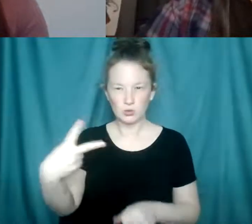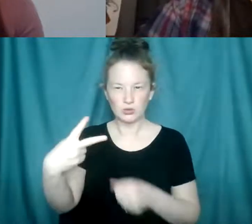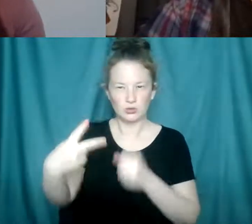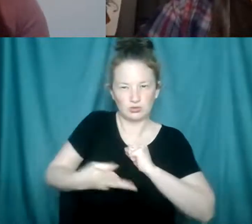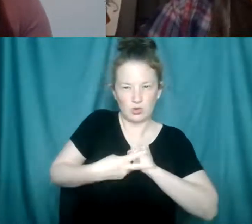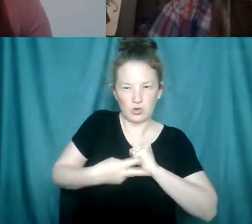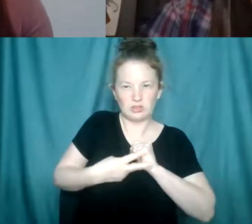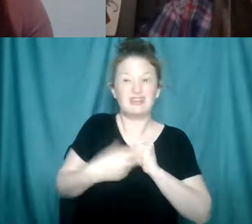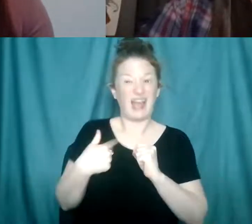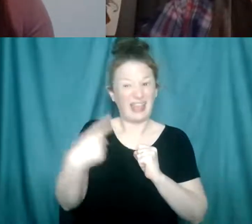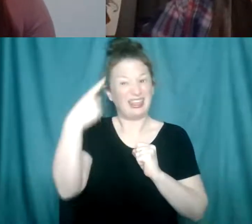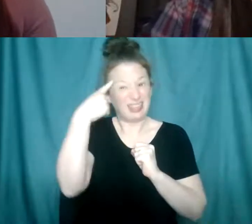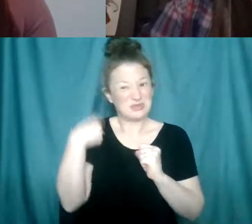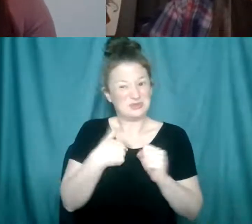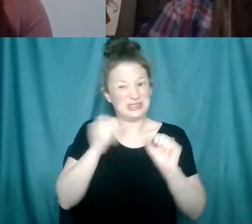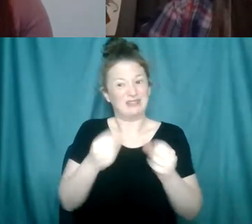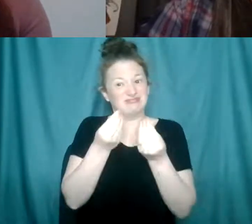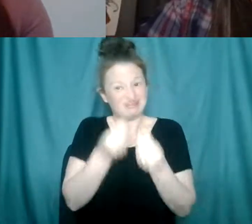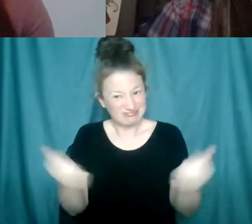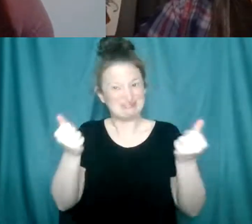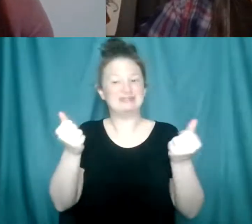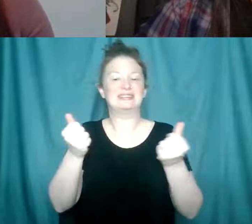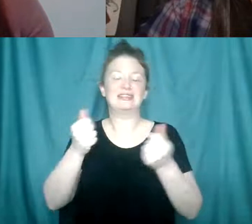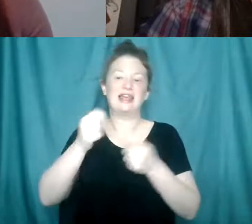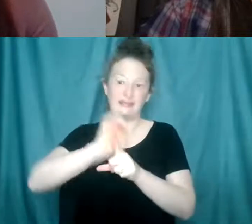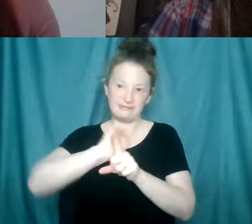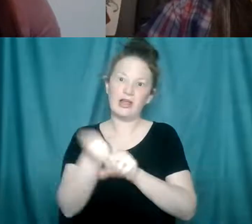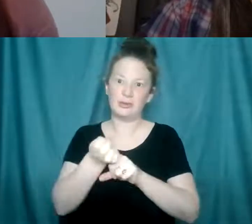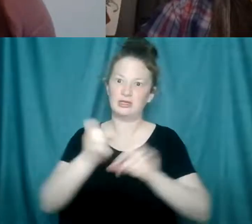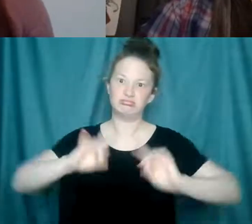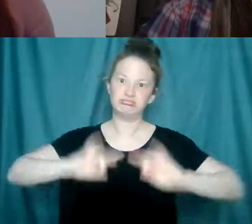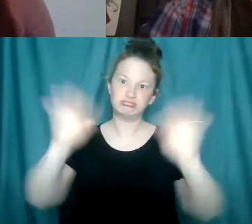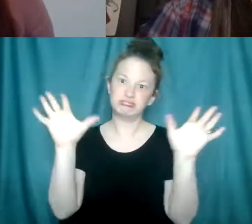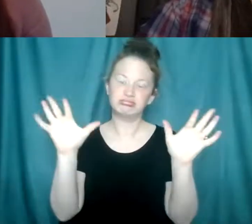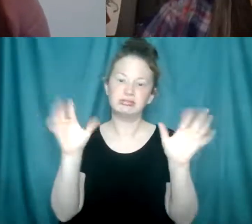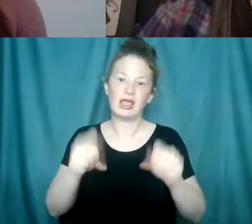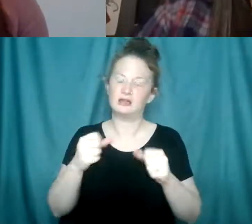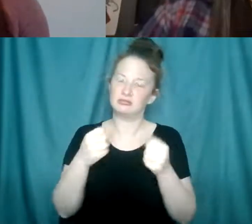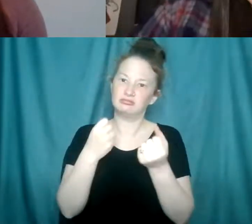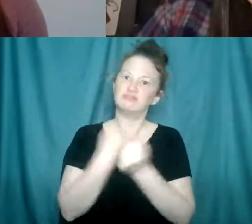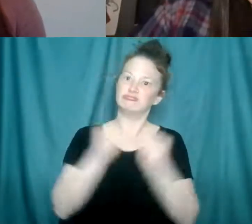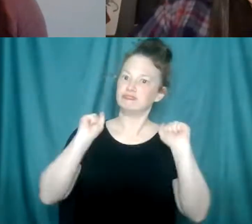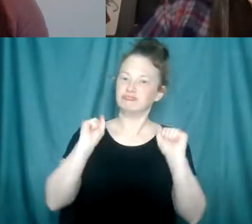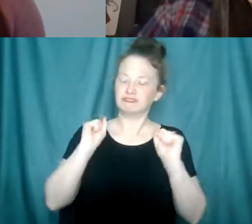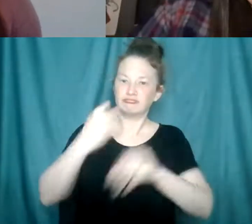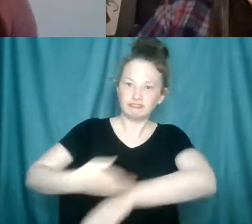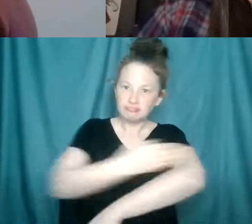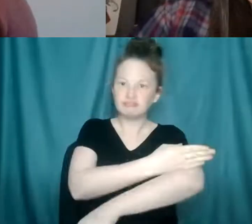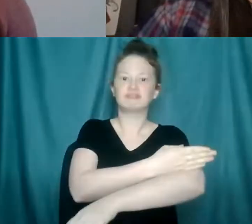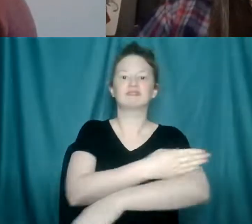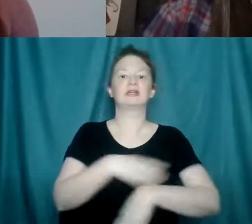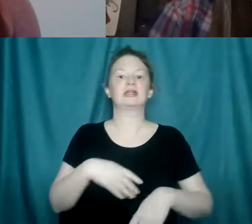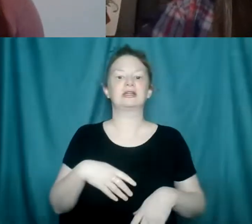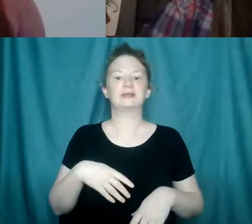our environmental crisis. And it's very important for all of us to be on board on at least a couple of the